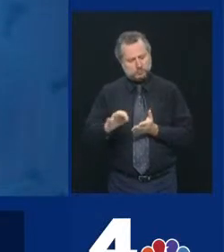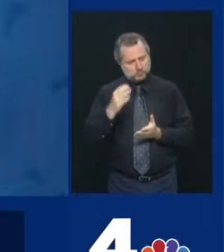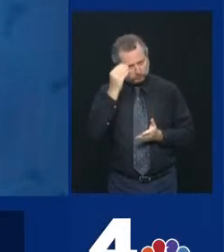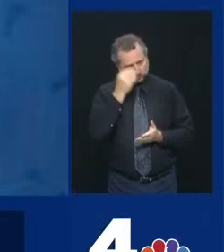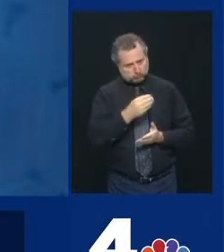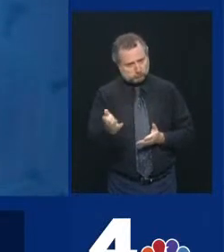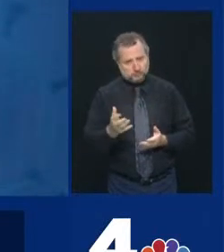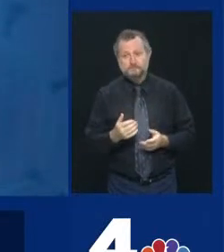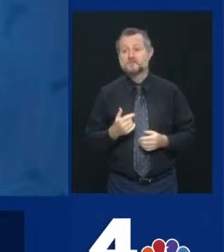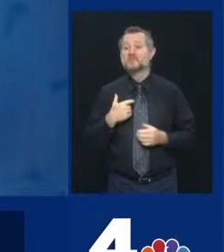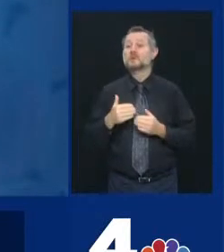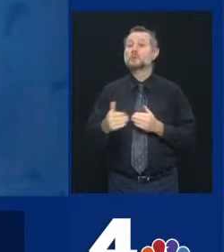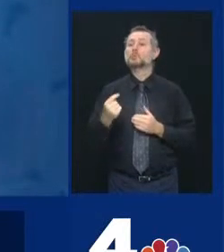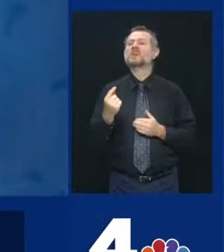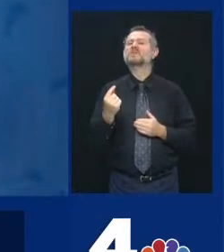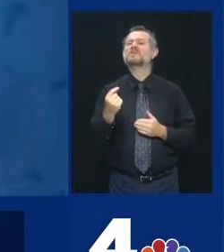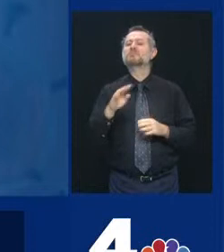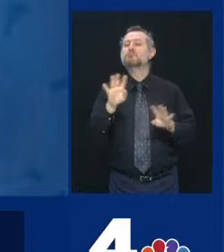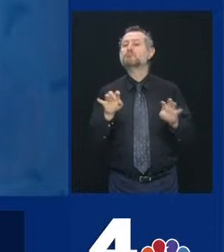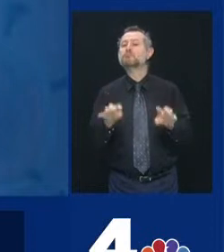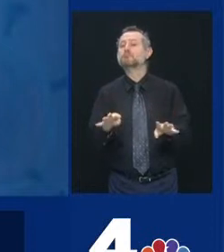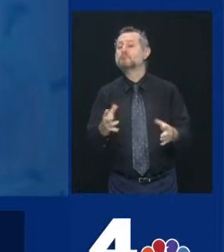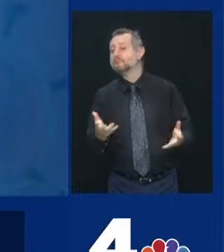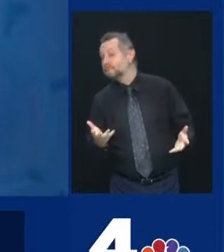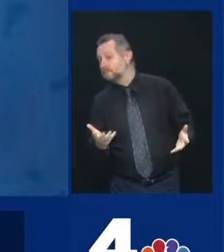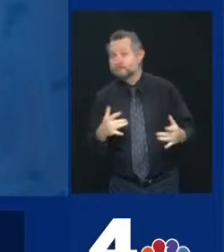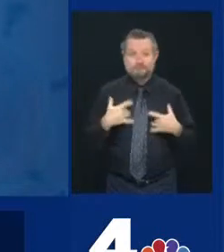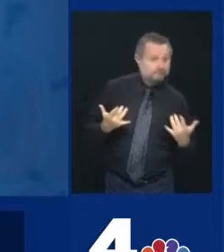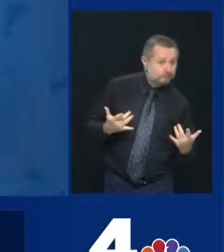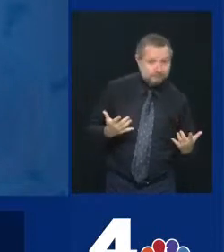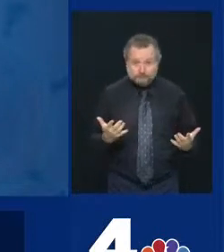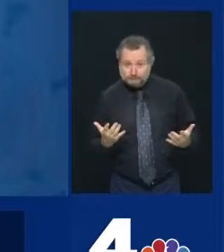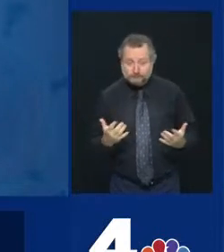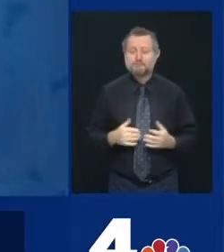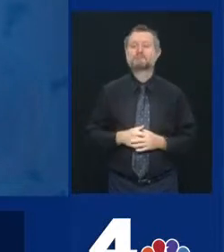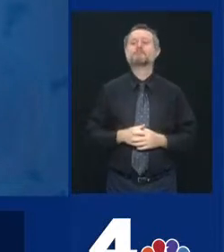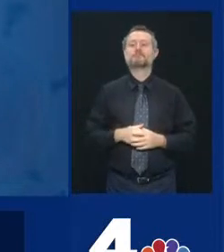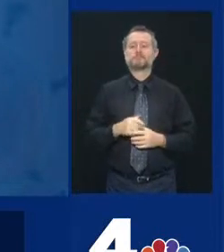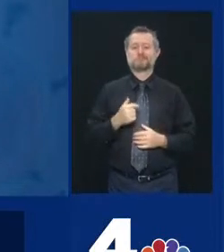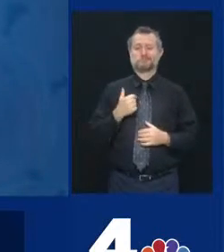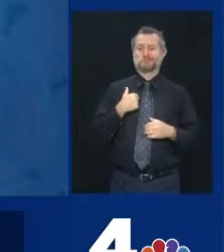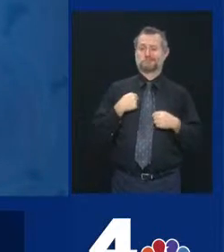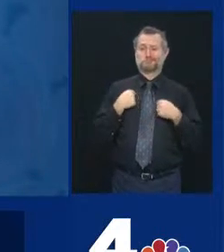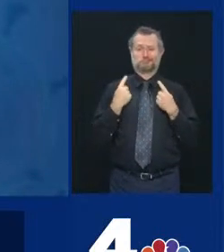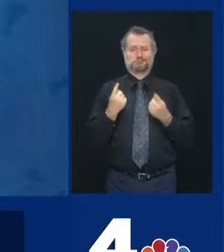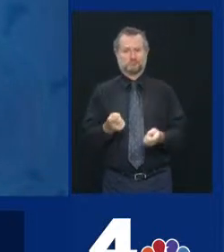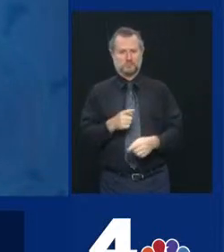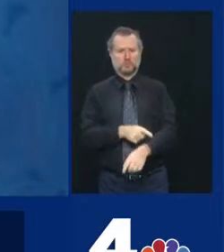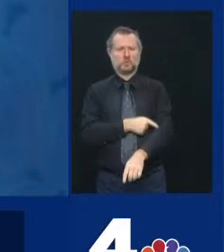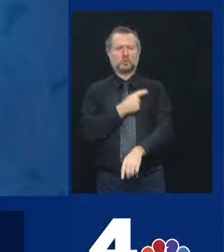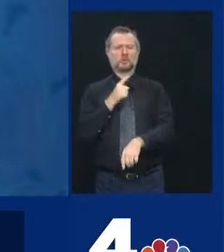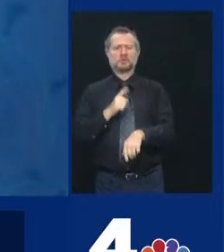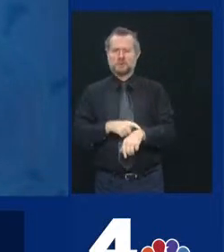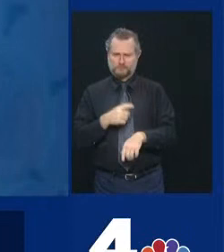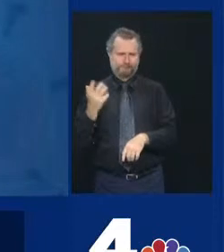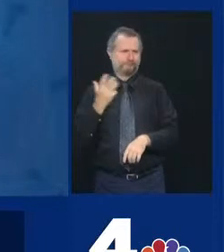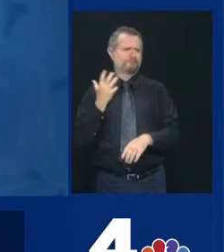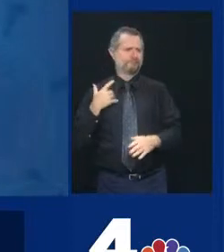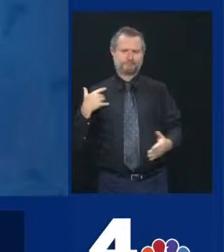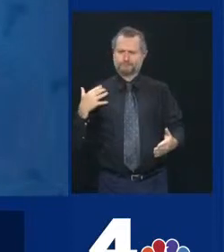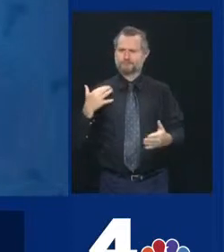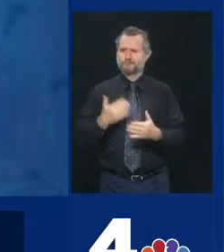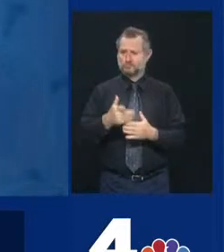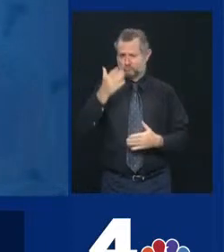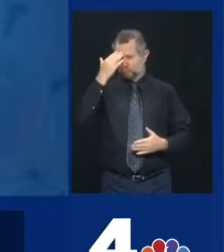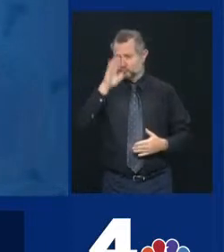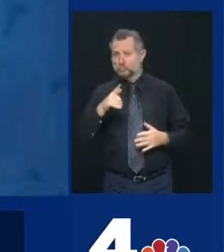What's next? What's next? We've been at this COVID situation a long time. People want to know what's next.